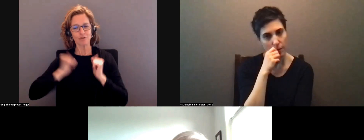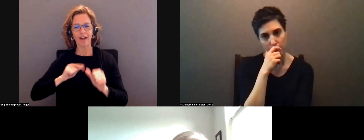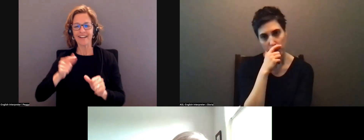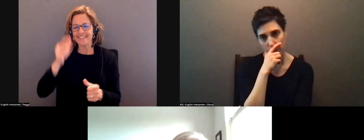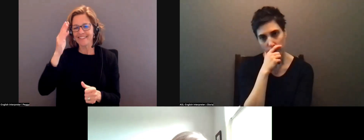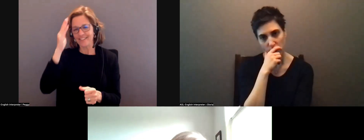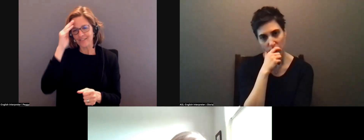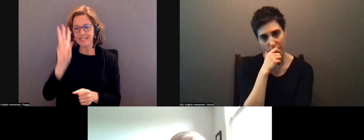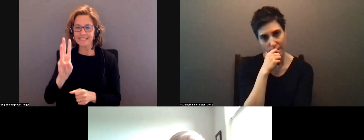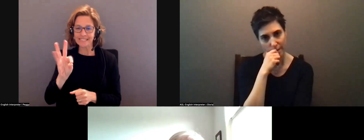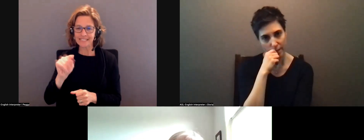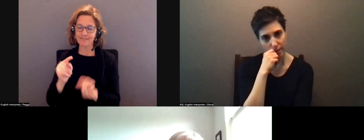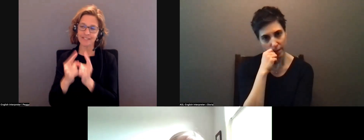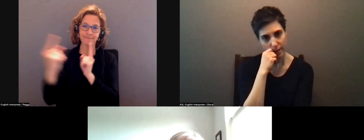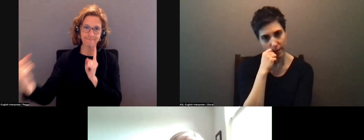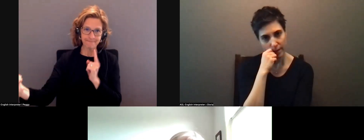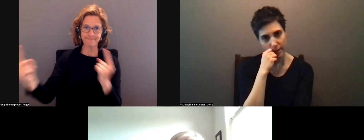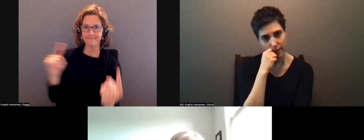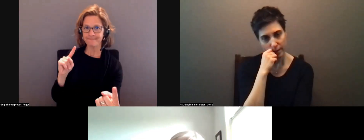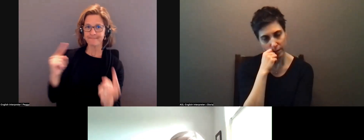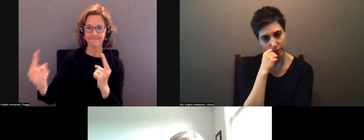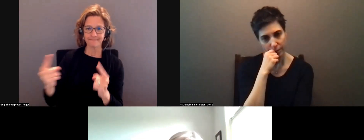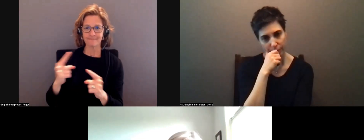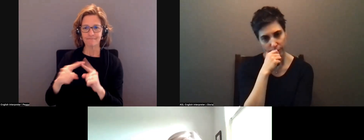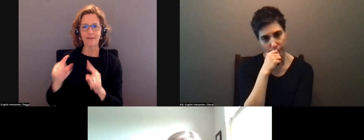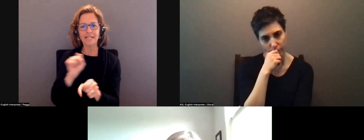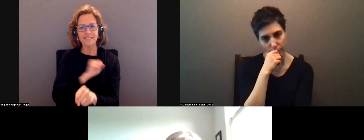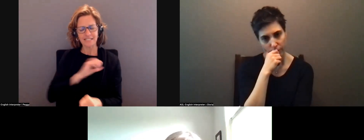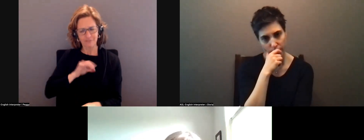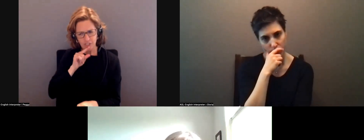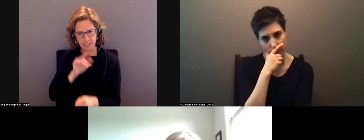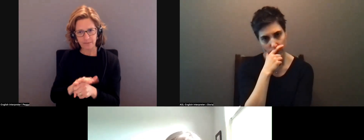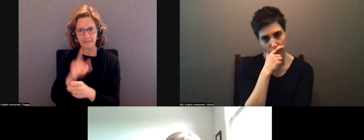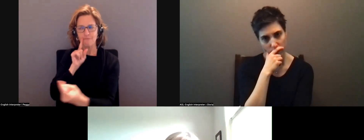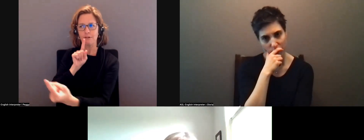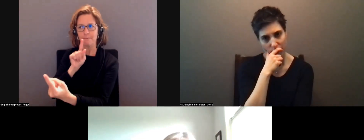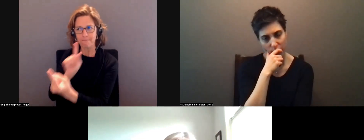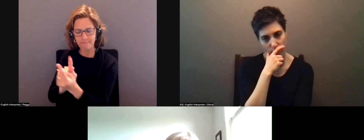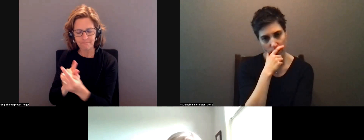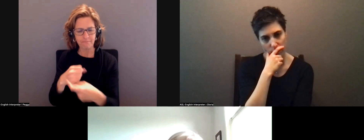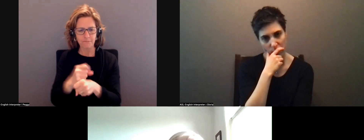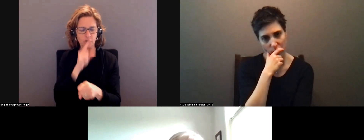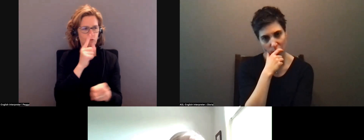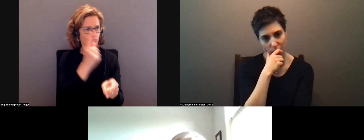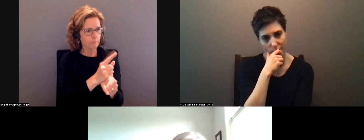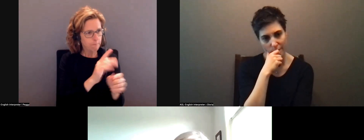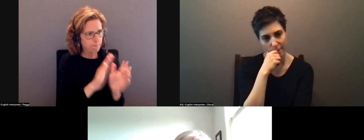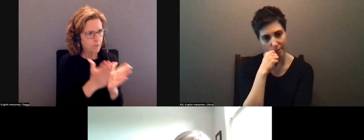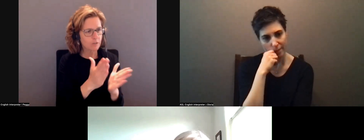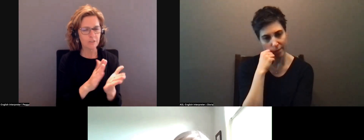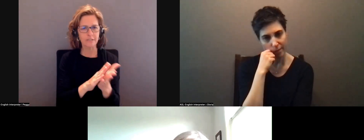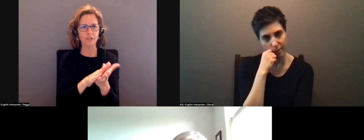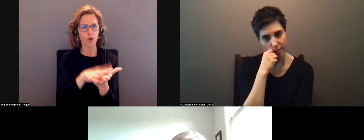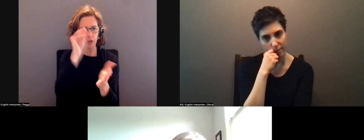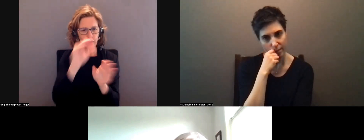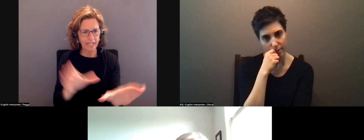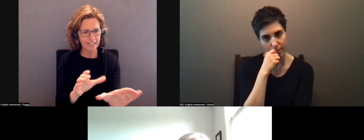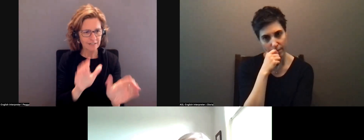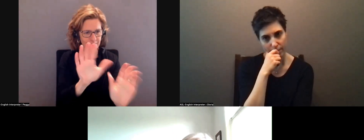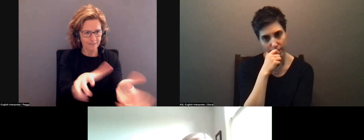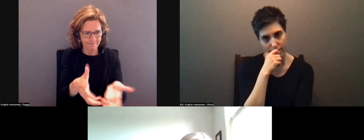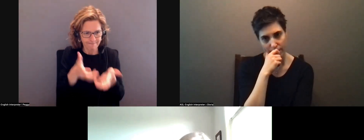we got the appropriate learning activities and books, etc., tools that these folks